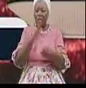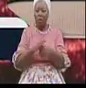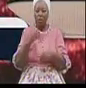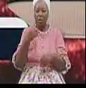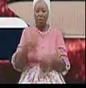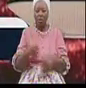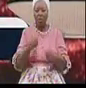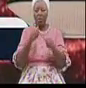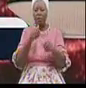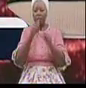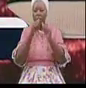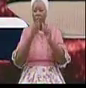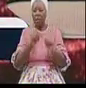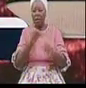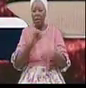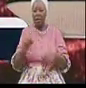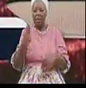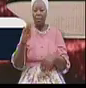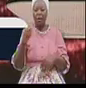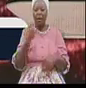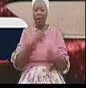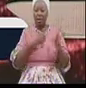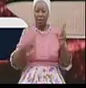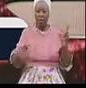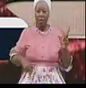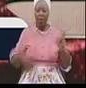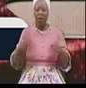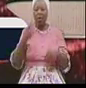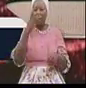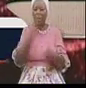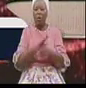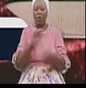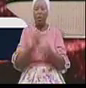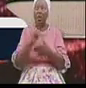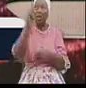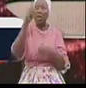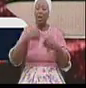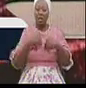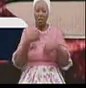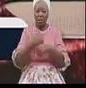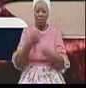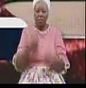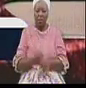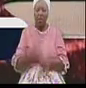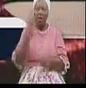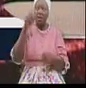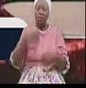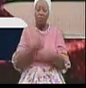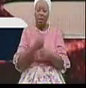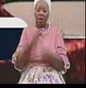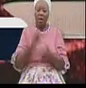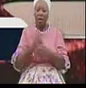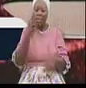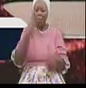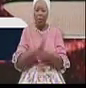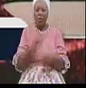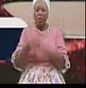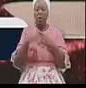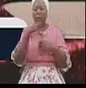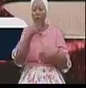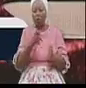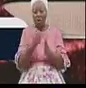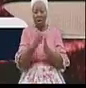cleansing by the Lord. The promise he has made. He made the promise in the Old Testament. And as